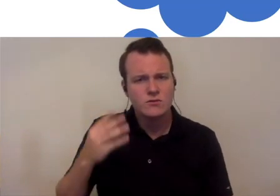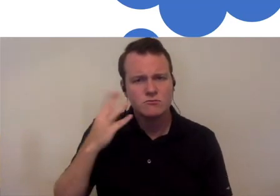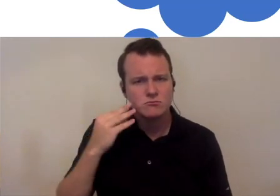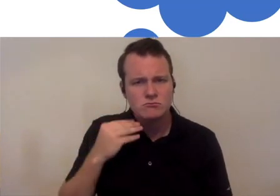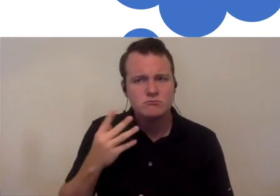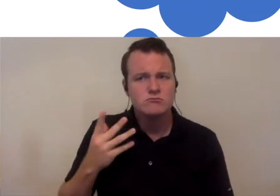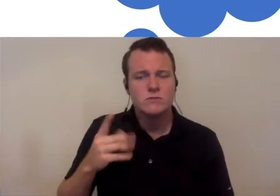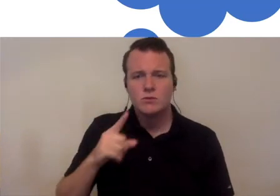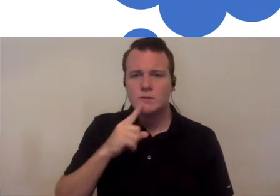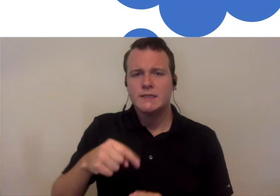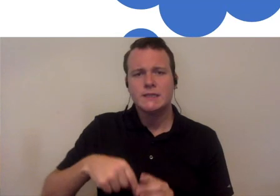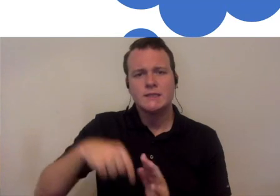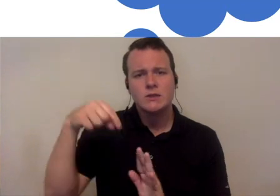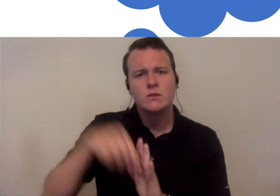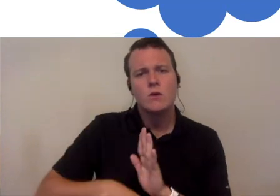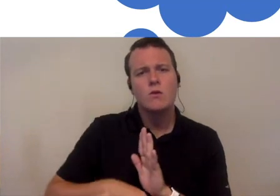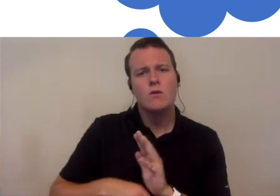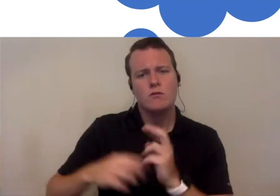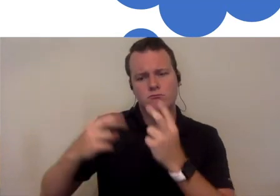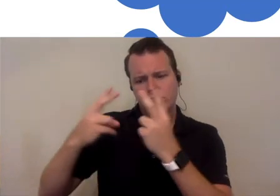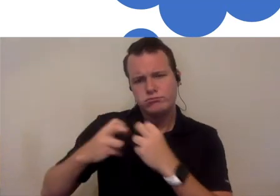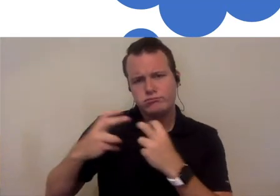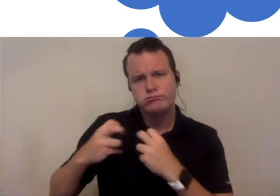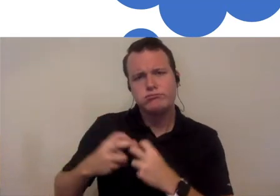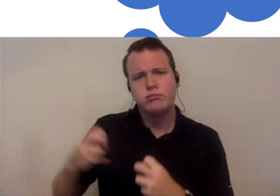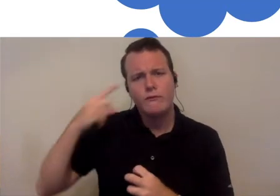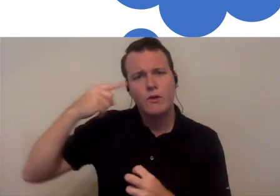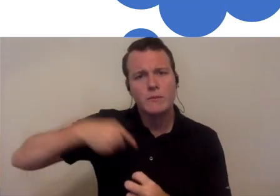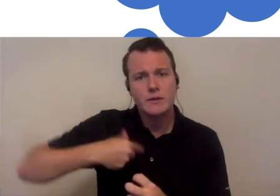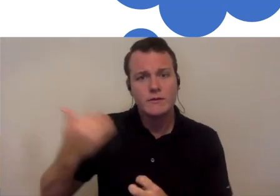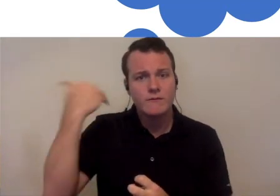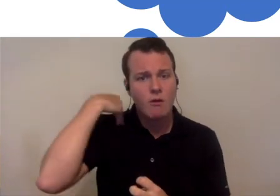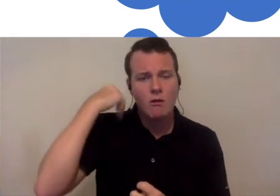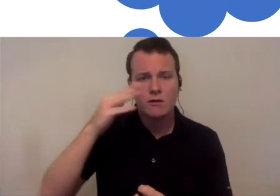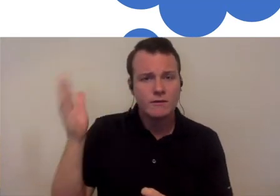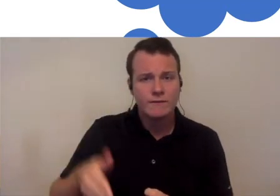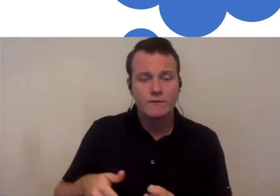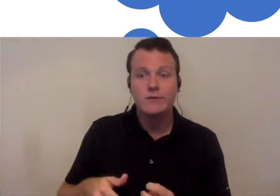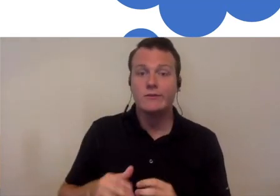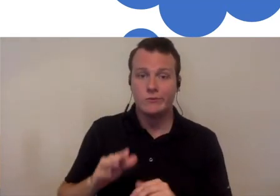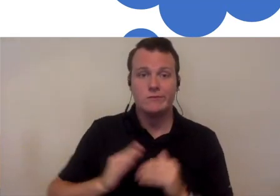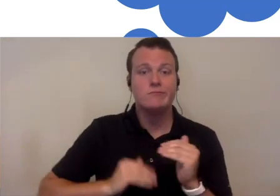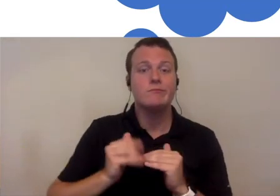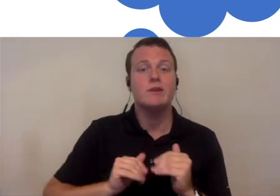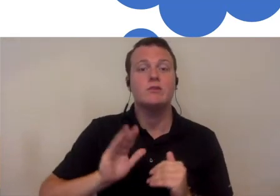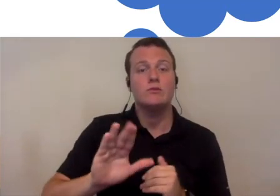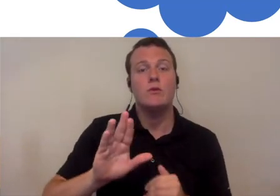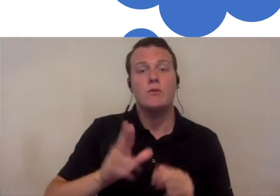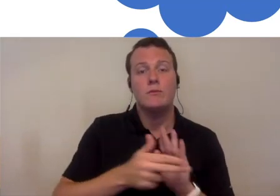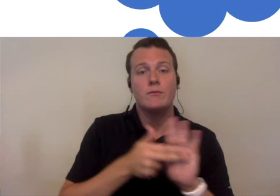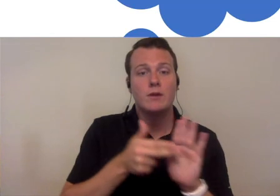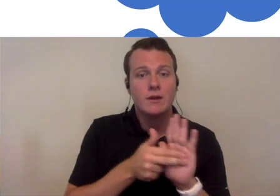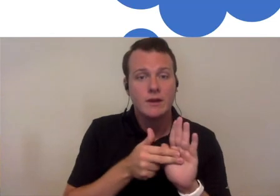thorough of an exam before. These are things that will build your brand and your